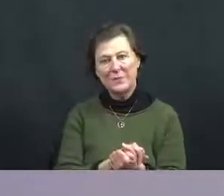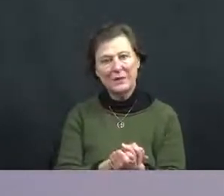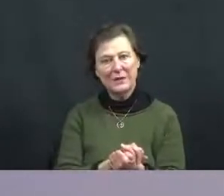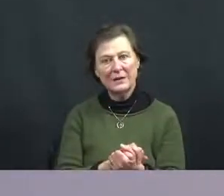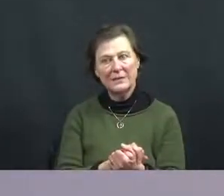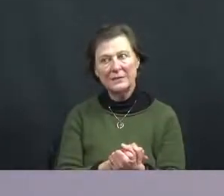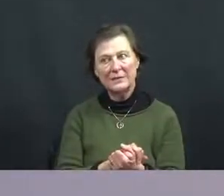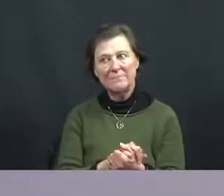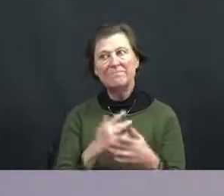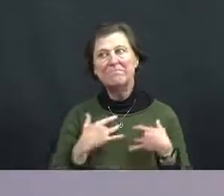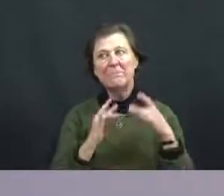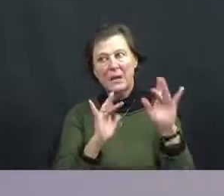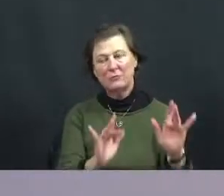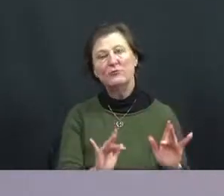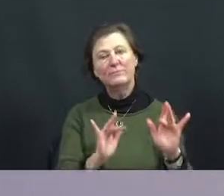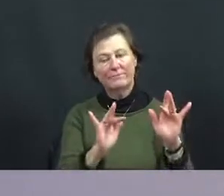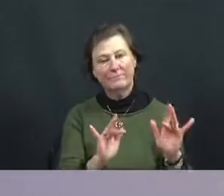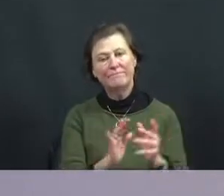Compassion